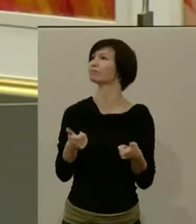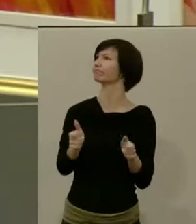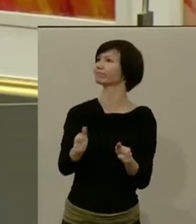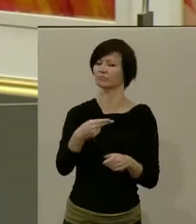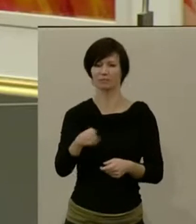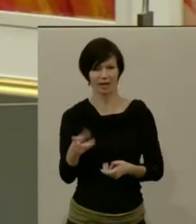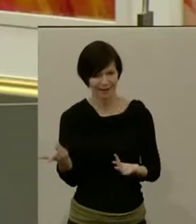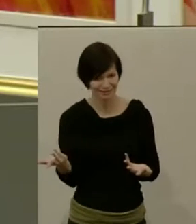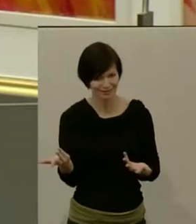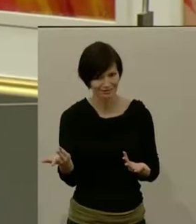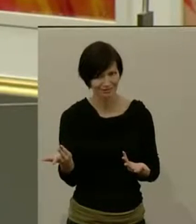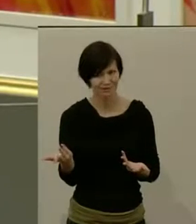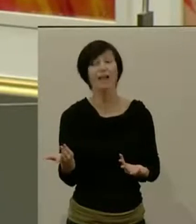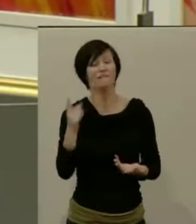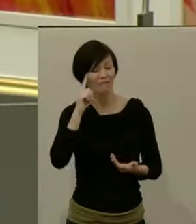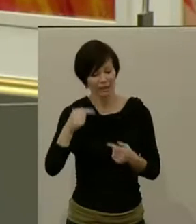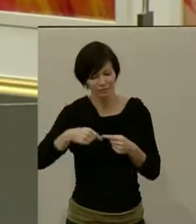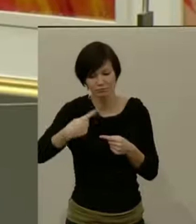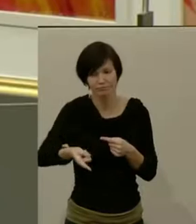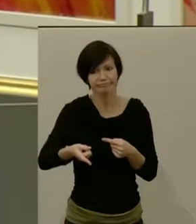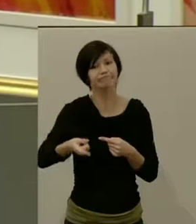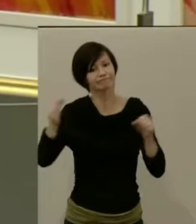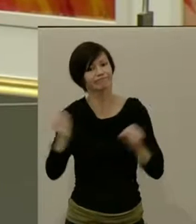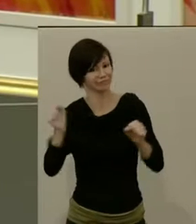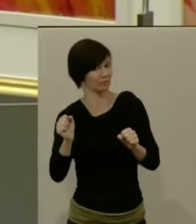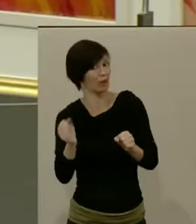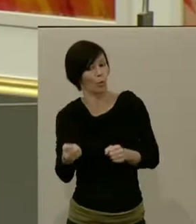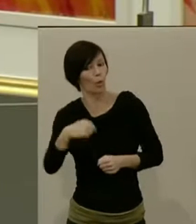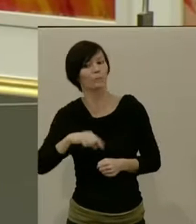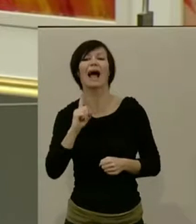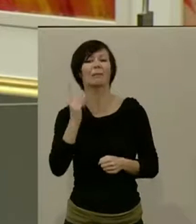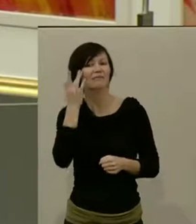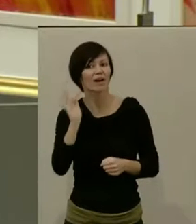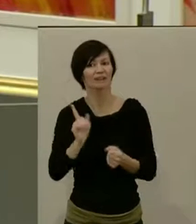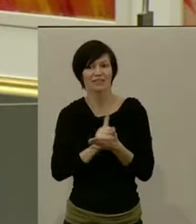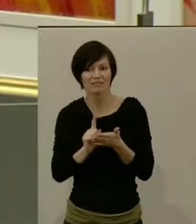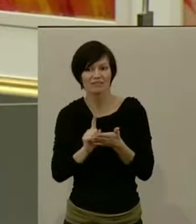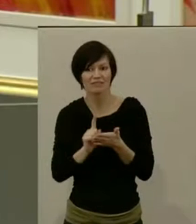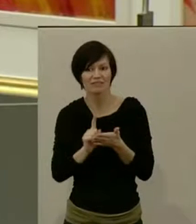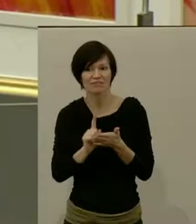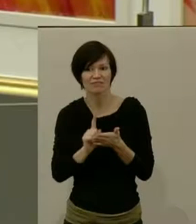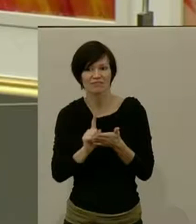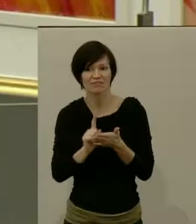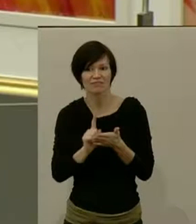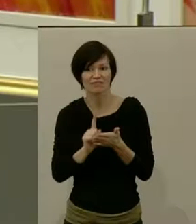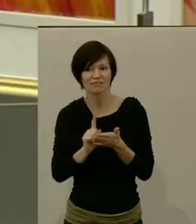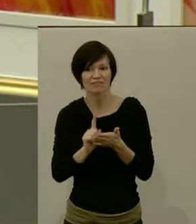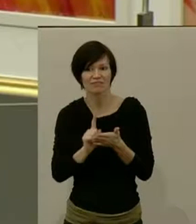office. We know today that the next attack is being planned. We don't know when, and we don't know